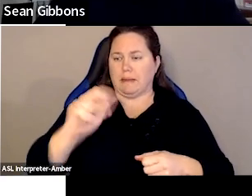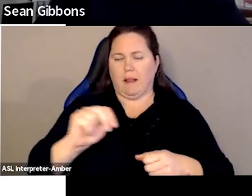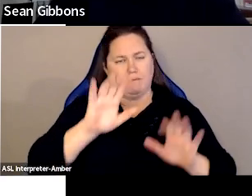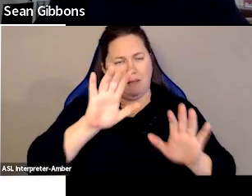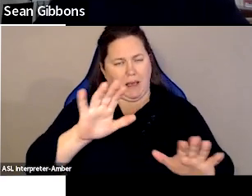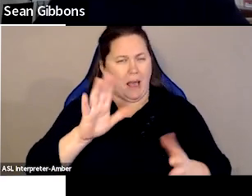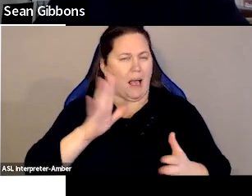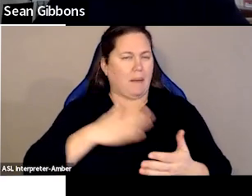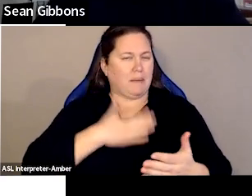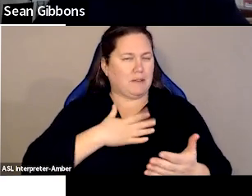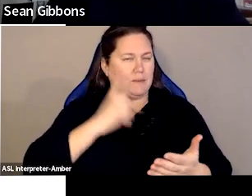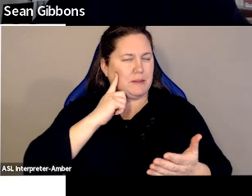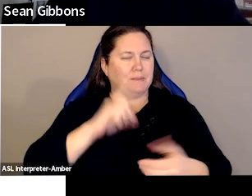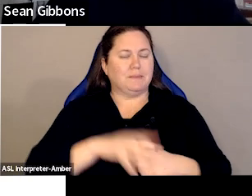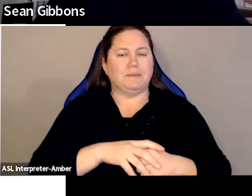be with us?